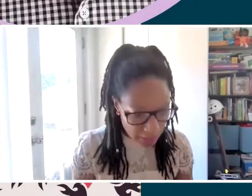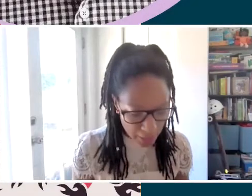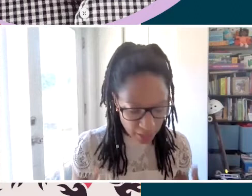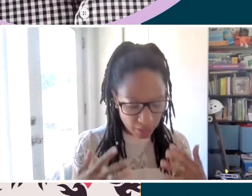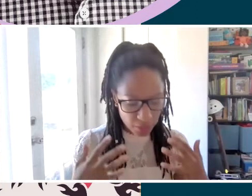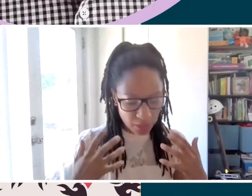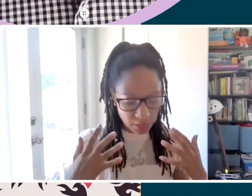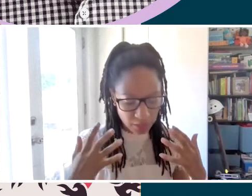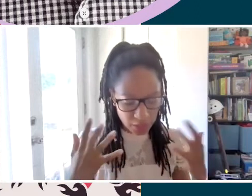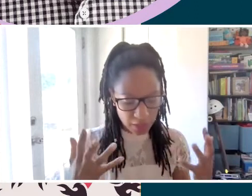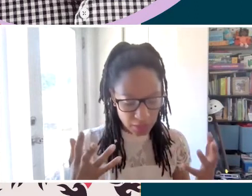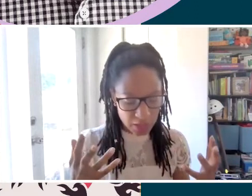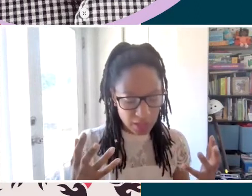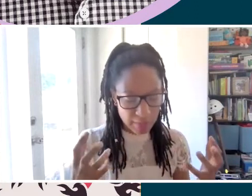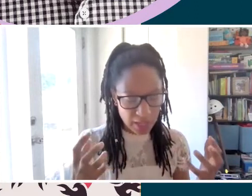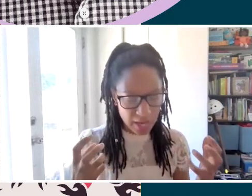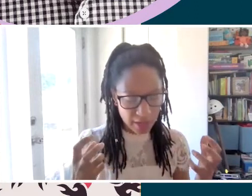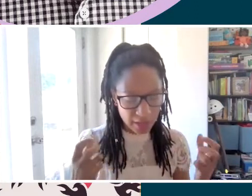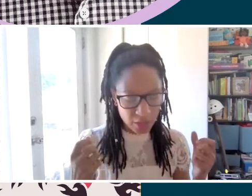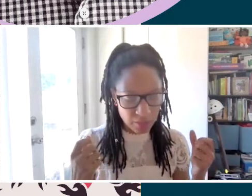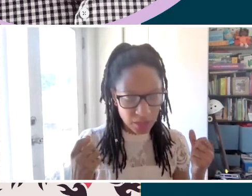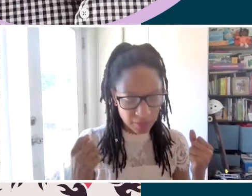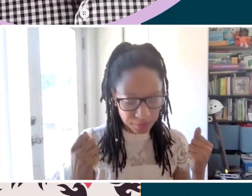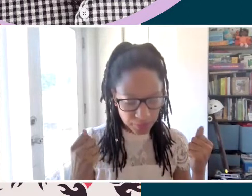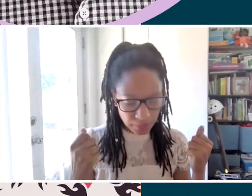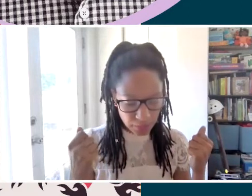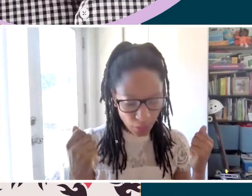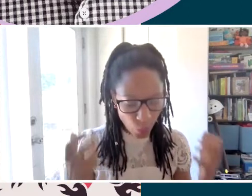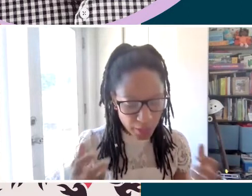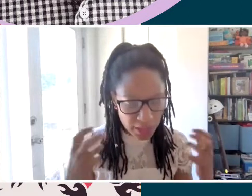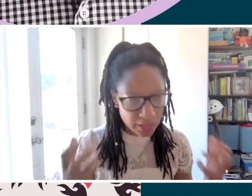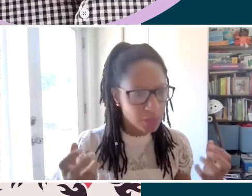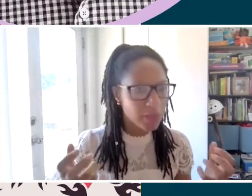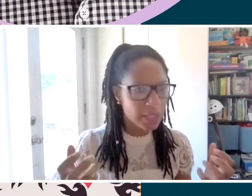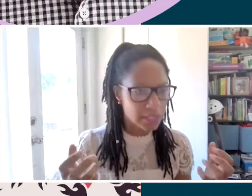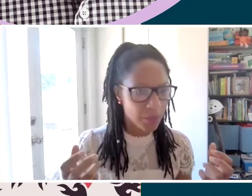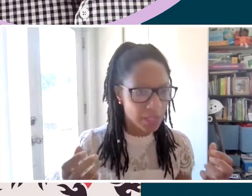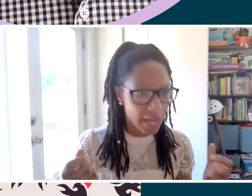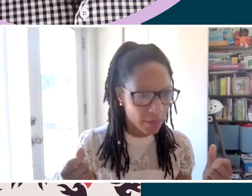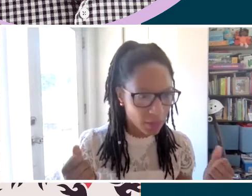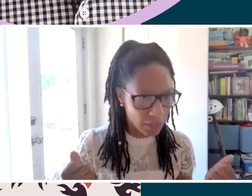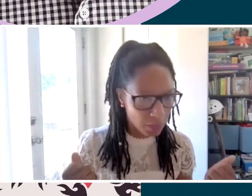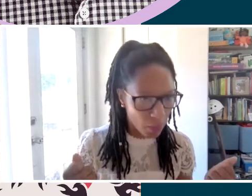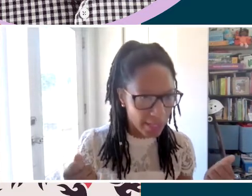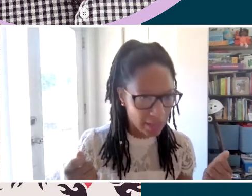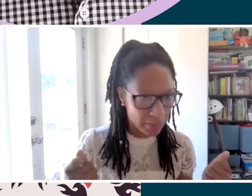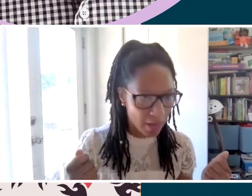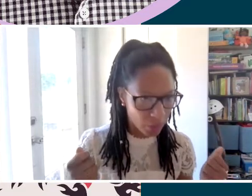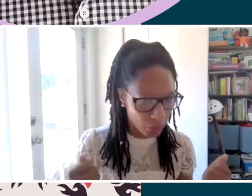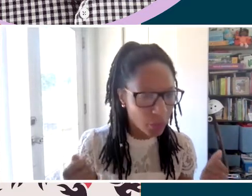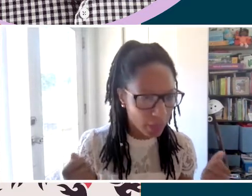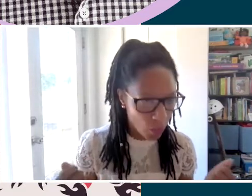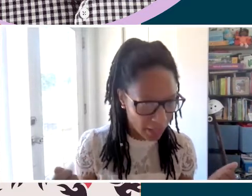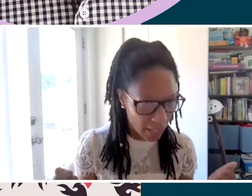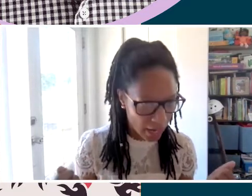you expand on what Machinga was just naming there in terms of what are these stories that we tell little boys